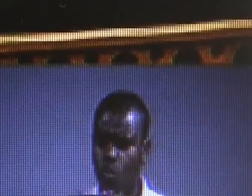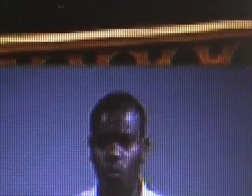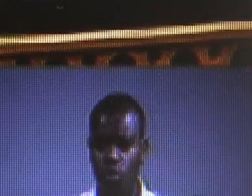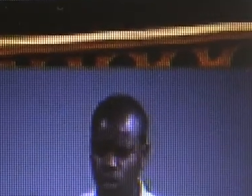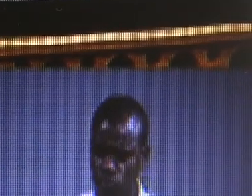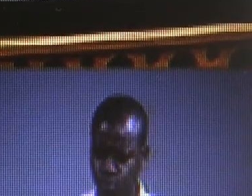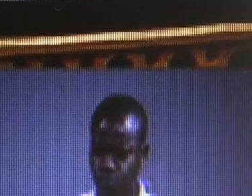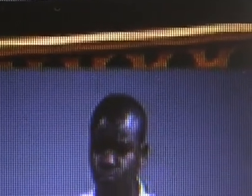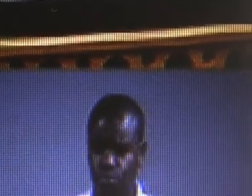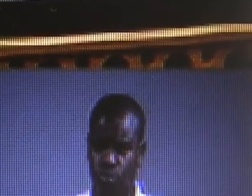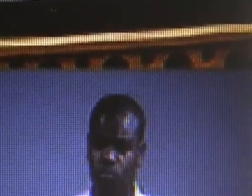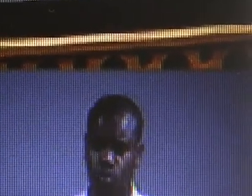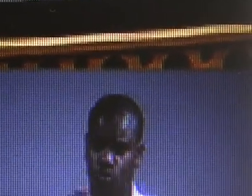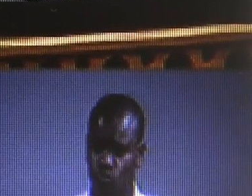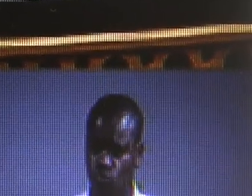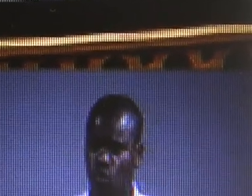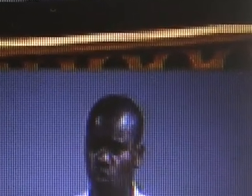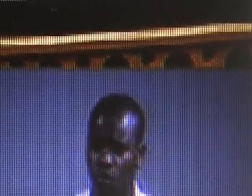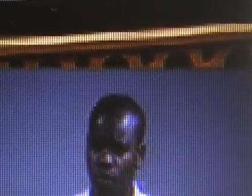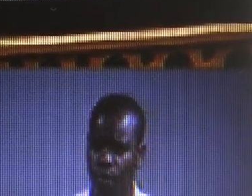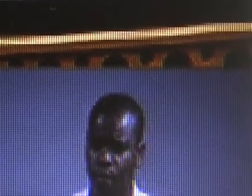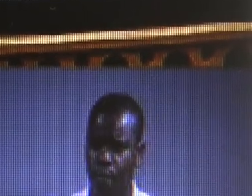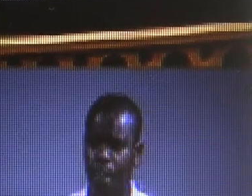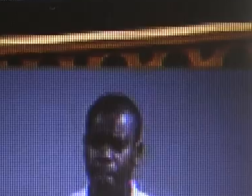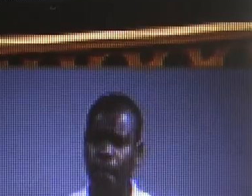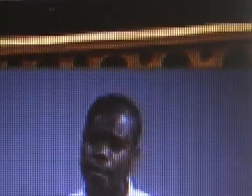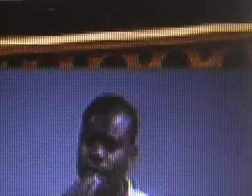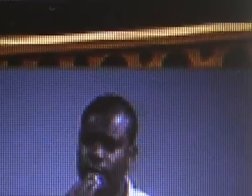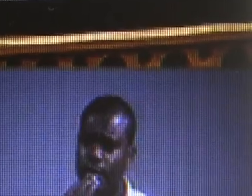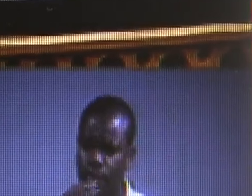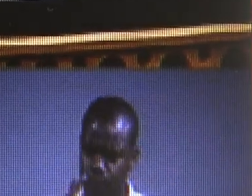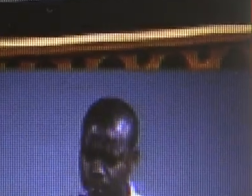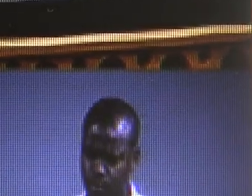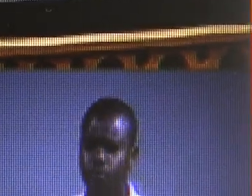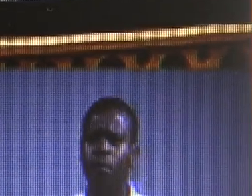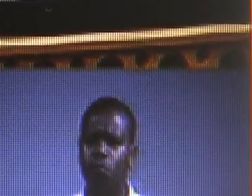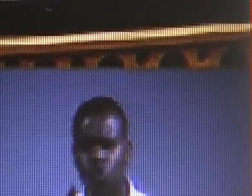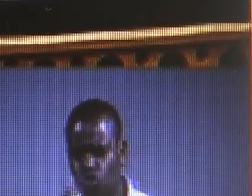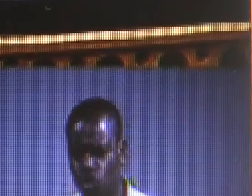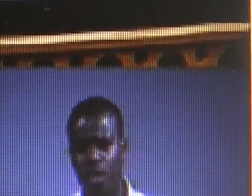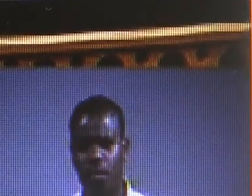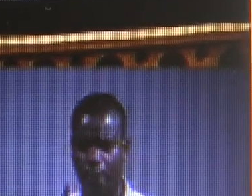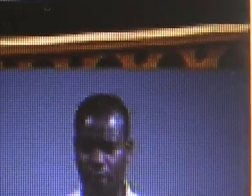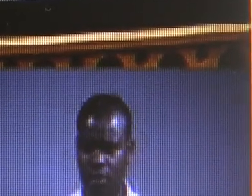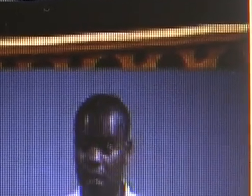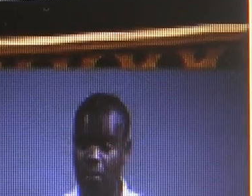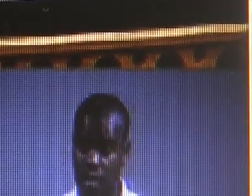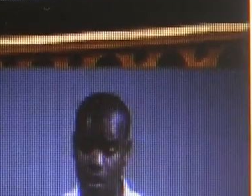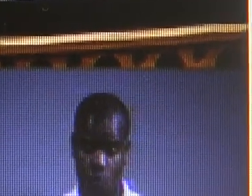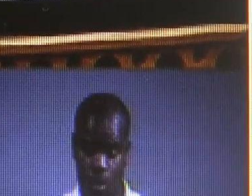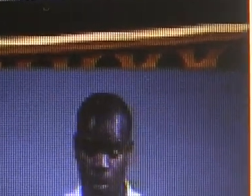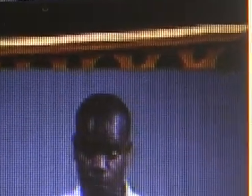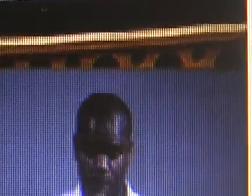and education at all levels, the way we eat, the way we are treated, the